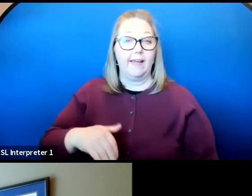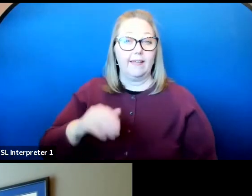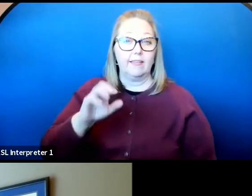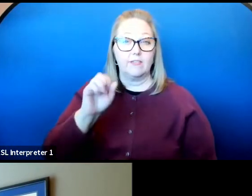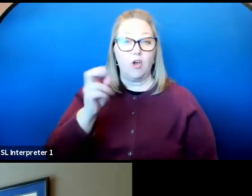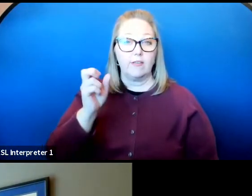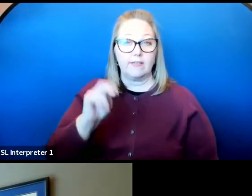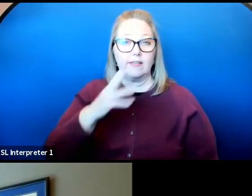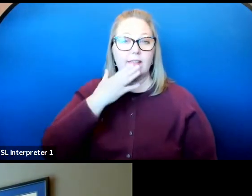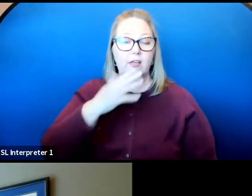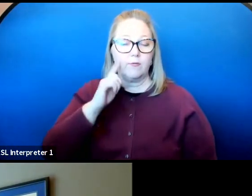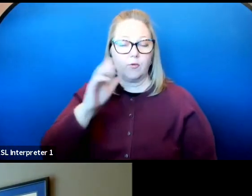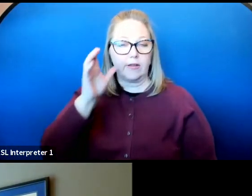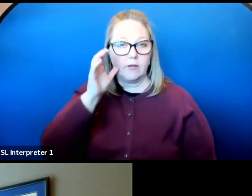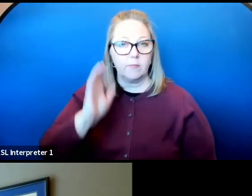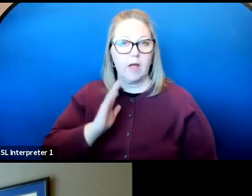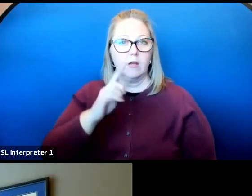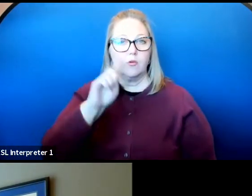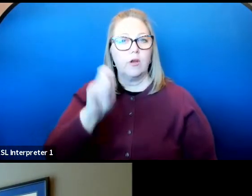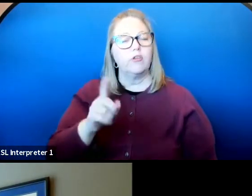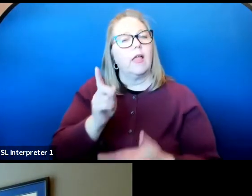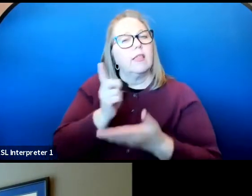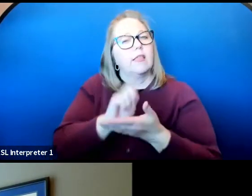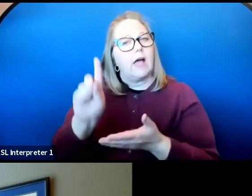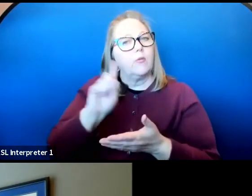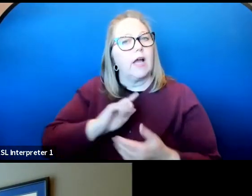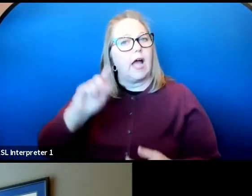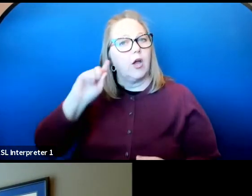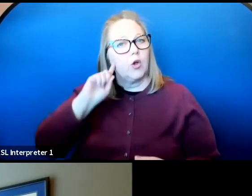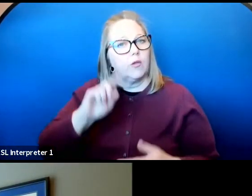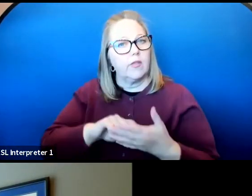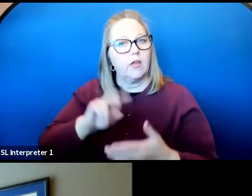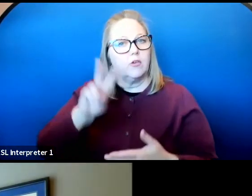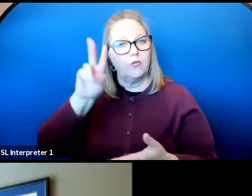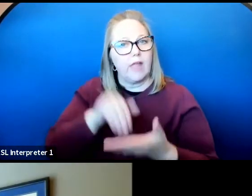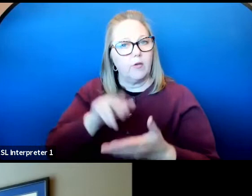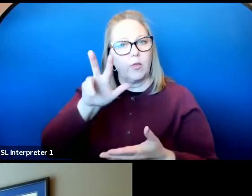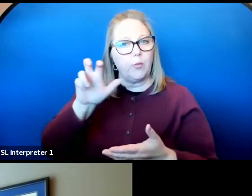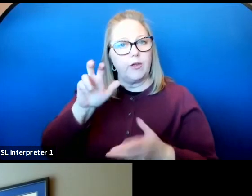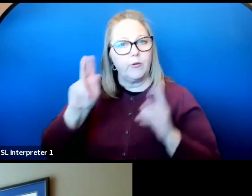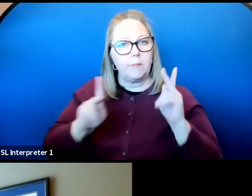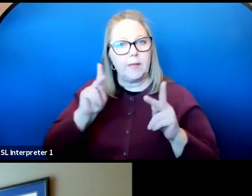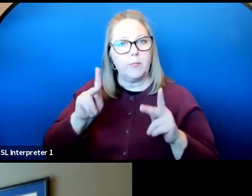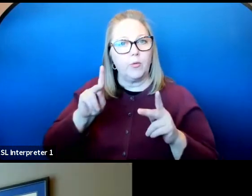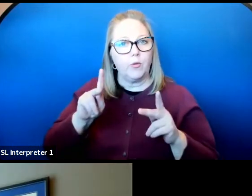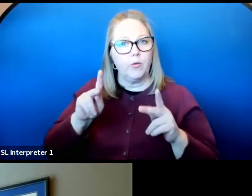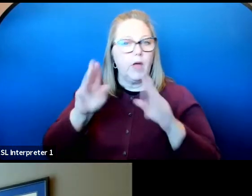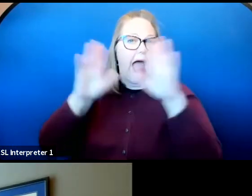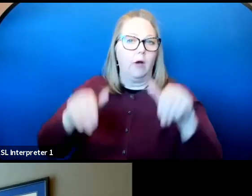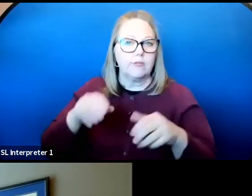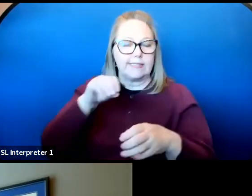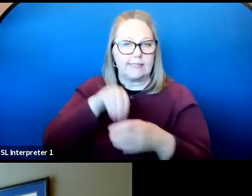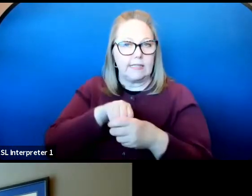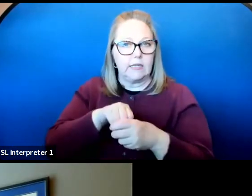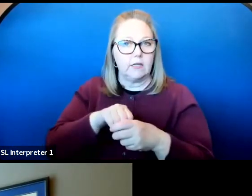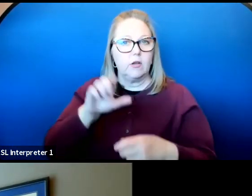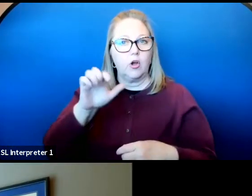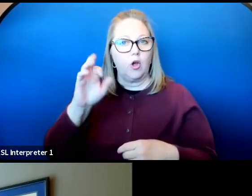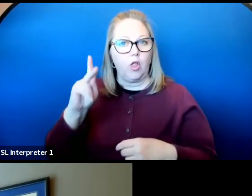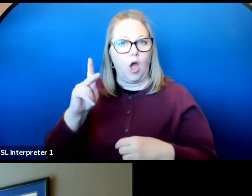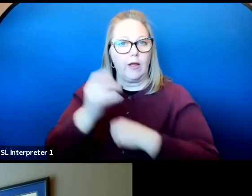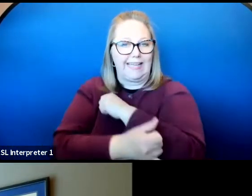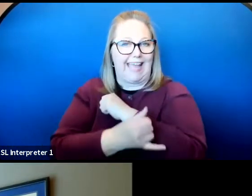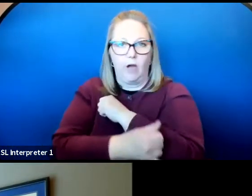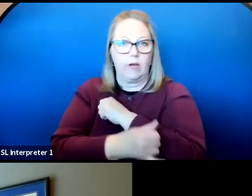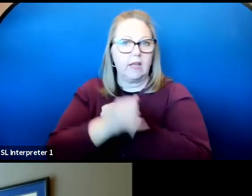my question. Just last week, we had reported that 23,000 households in Clark County still have not received that rental assistance. I know you guys now